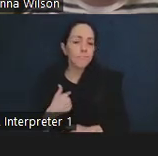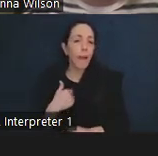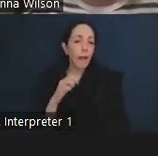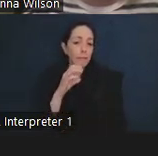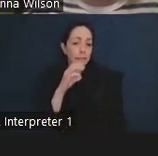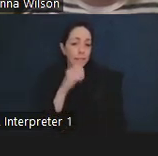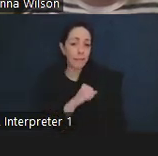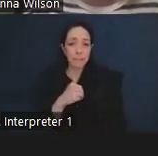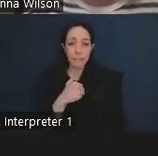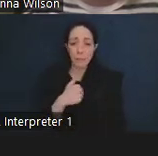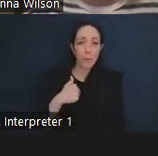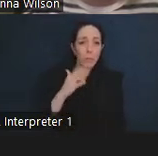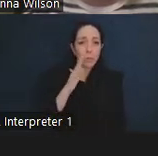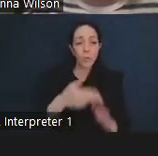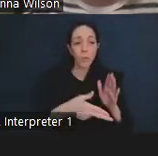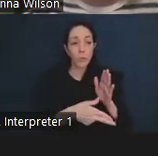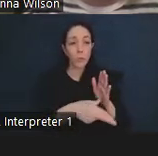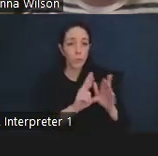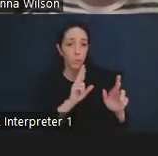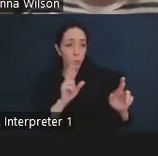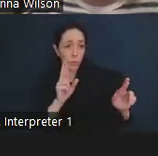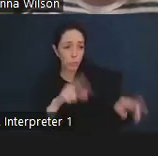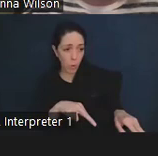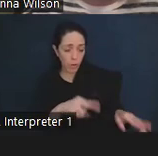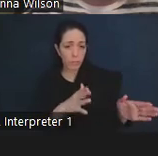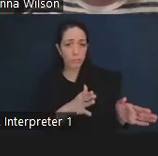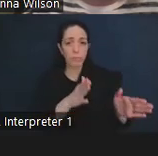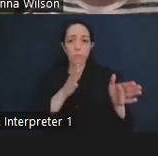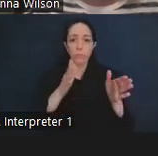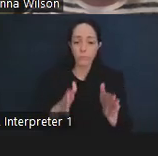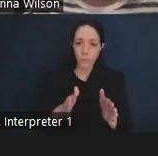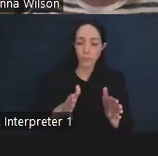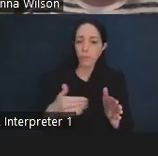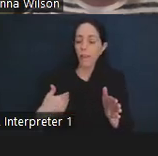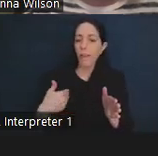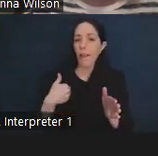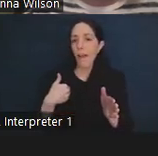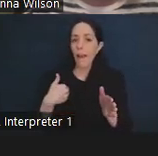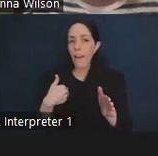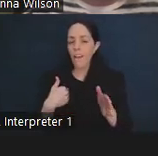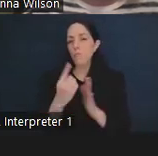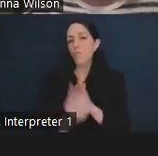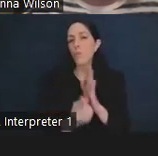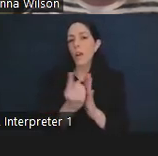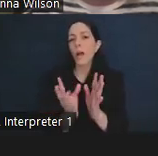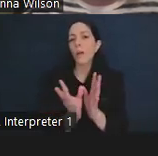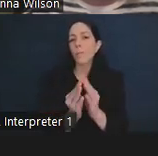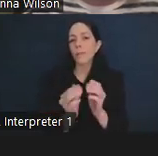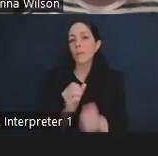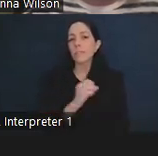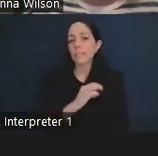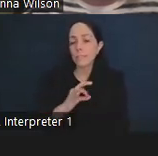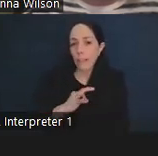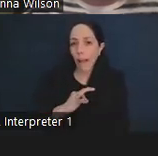to review the report and then have about a 1-hour meeting with staff